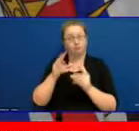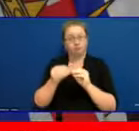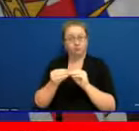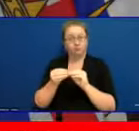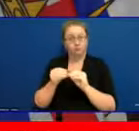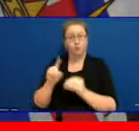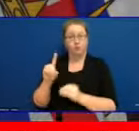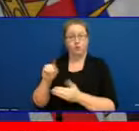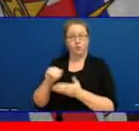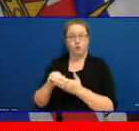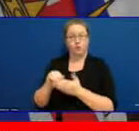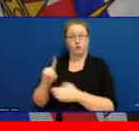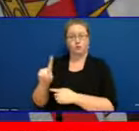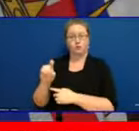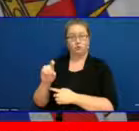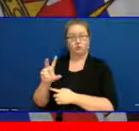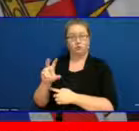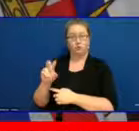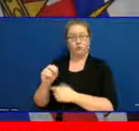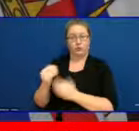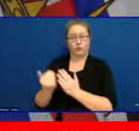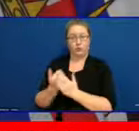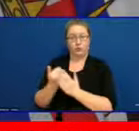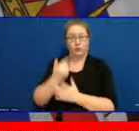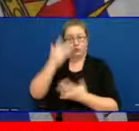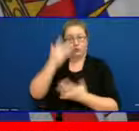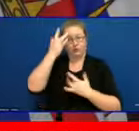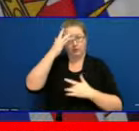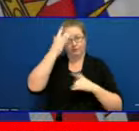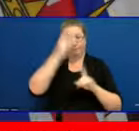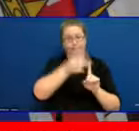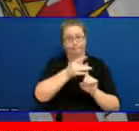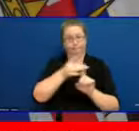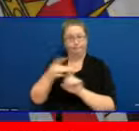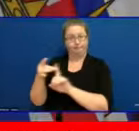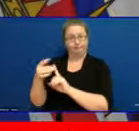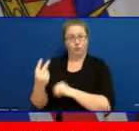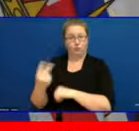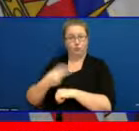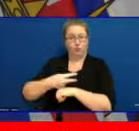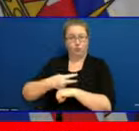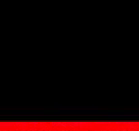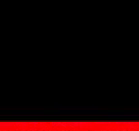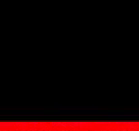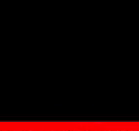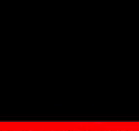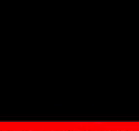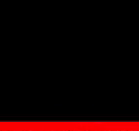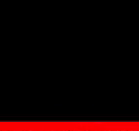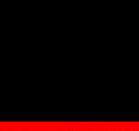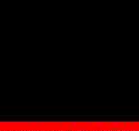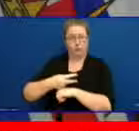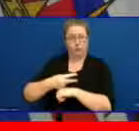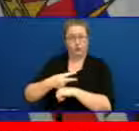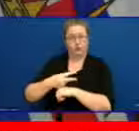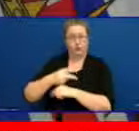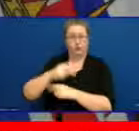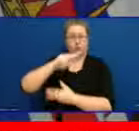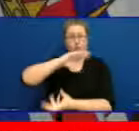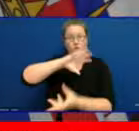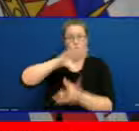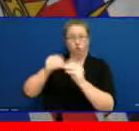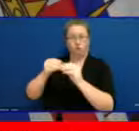to 1,130 new cases in the province in the last 2 days, and our total